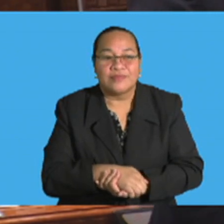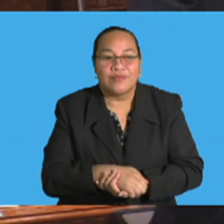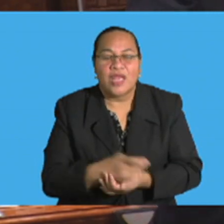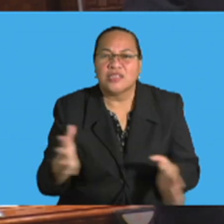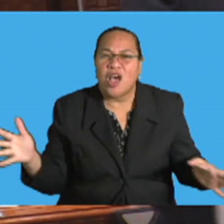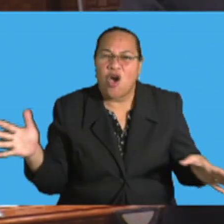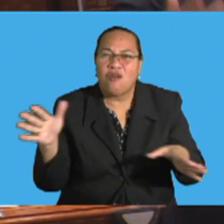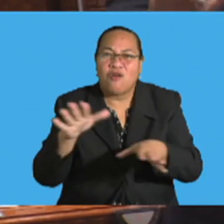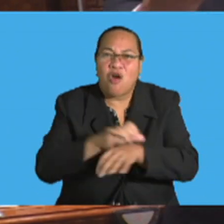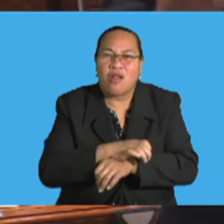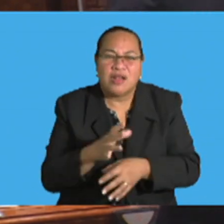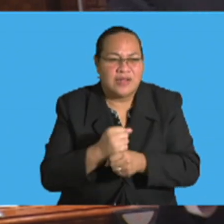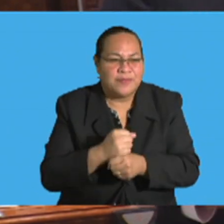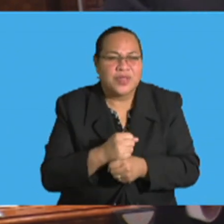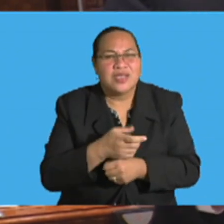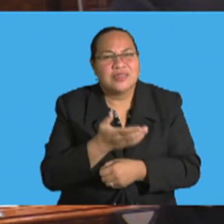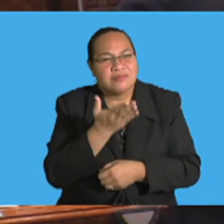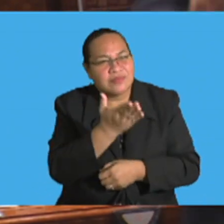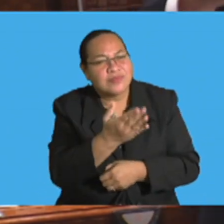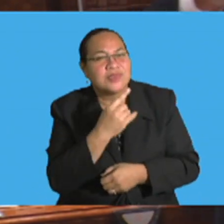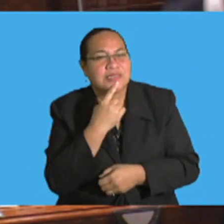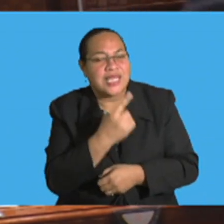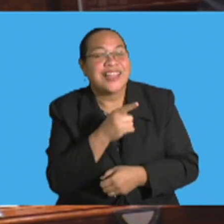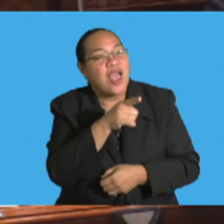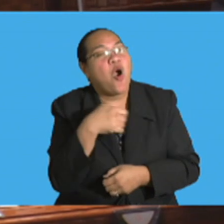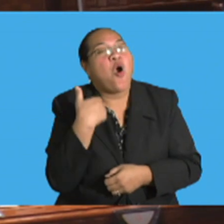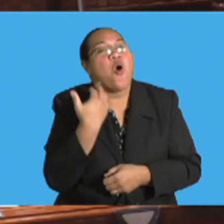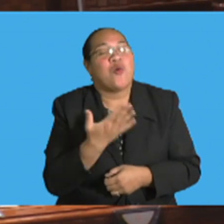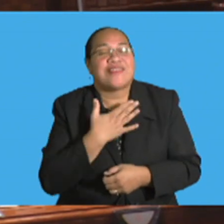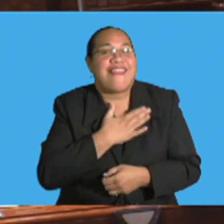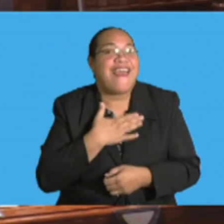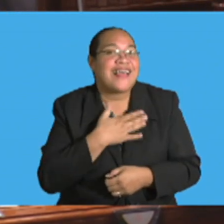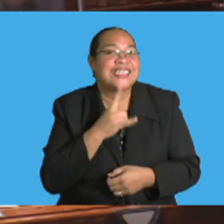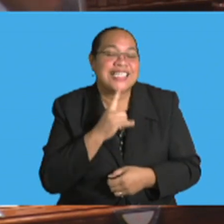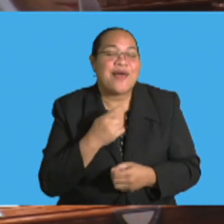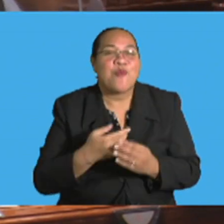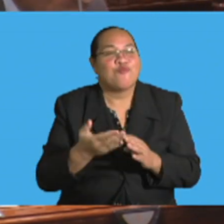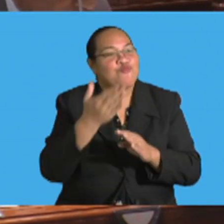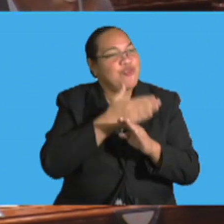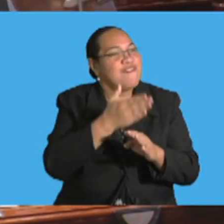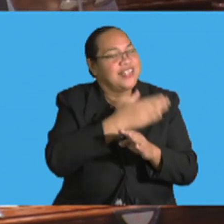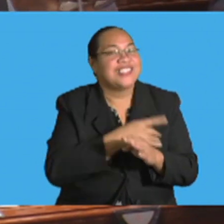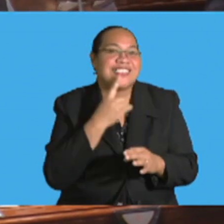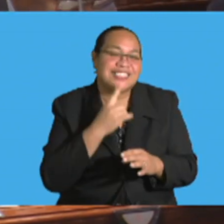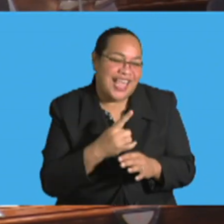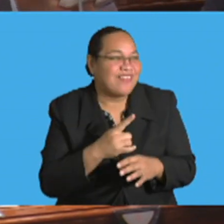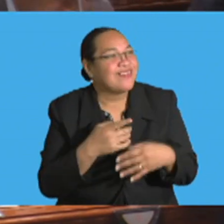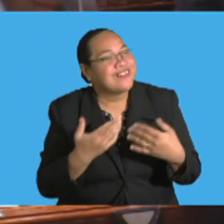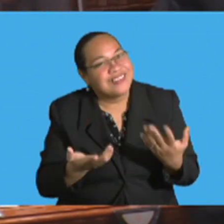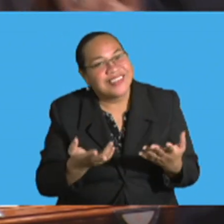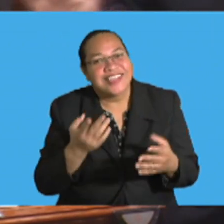overall need. Honourable Tuisao, again, you know, he always likes to say that previous governments built the airports and what are we going on